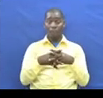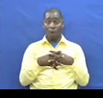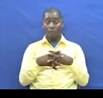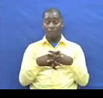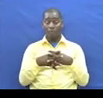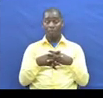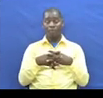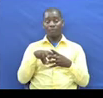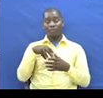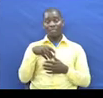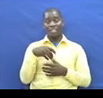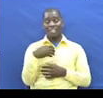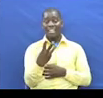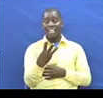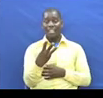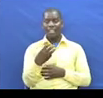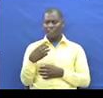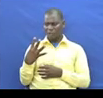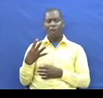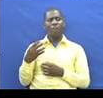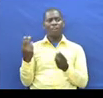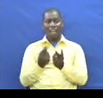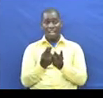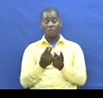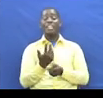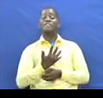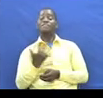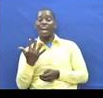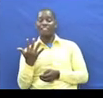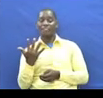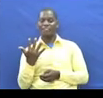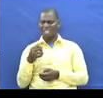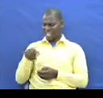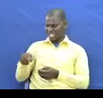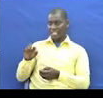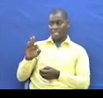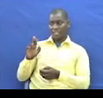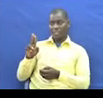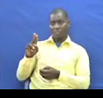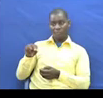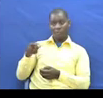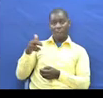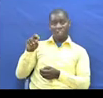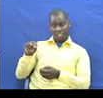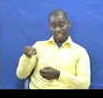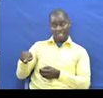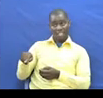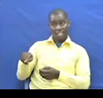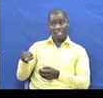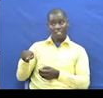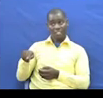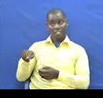We have 2, 4, 3, 5. No repetition of the first order of the first entry. That is a